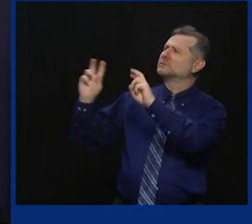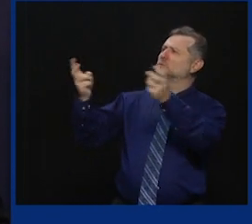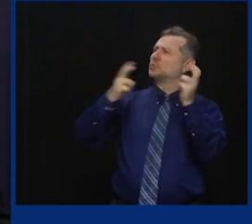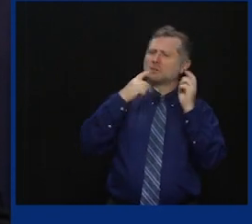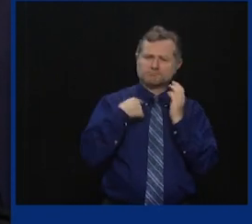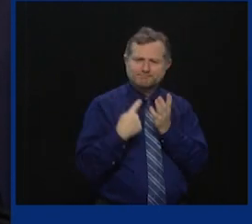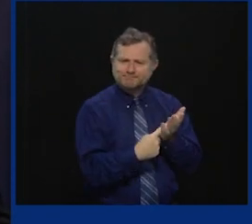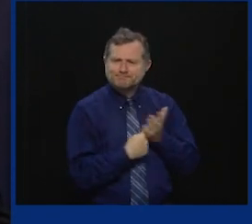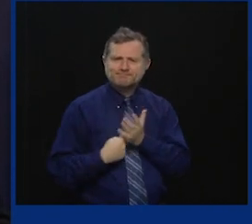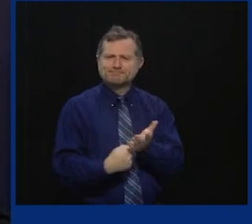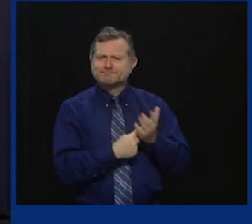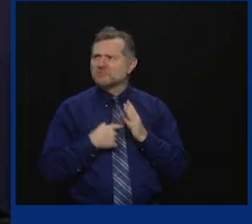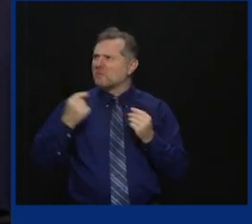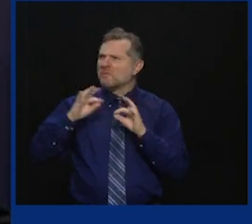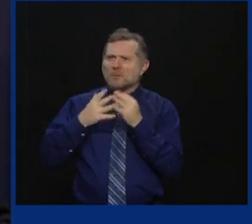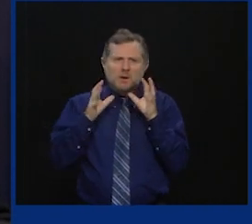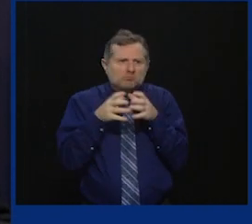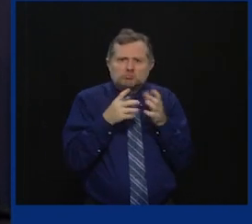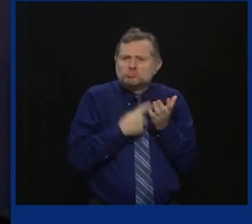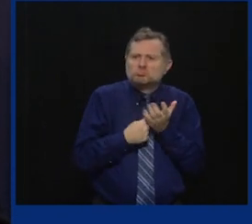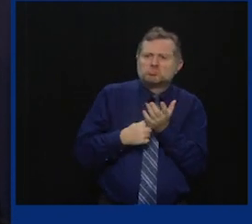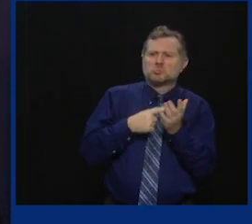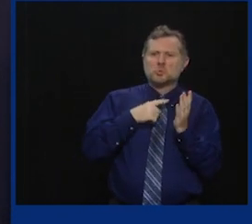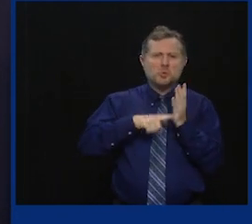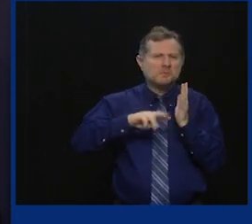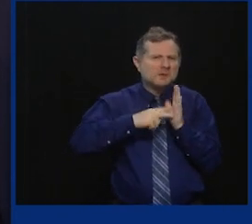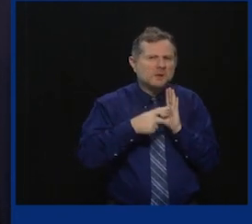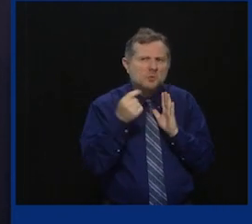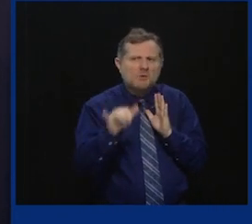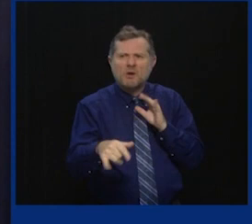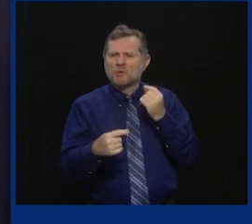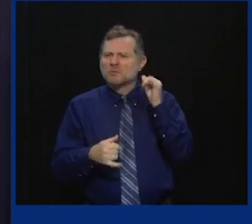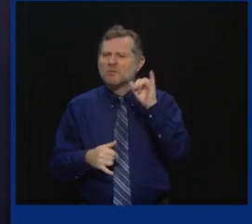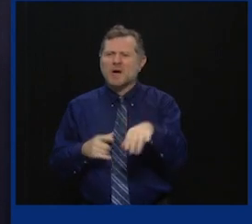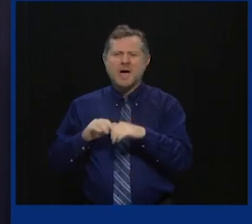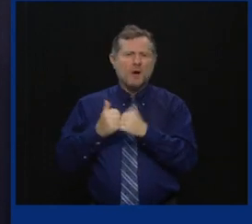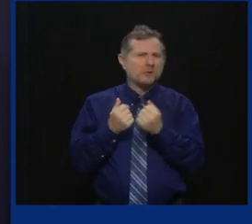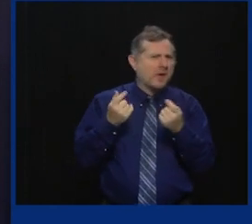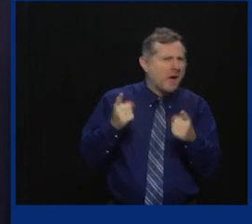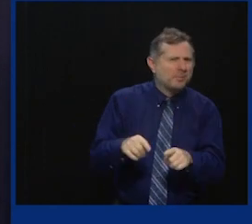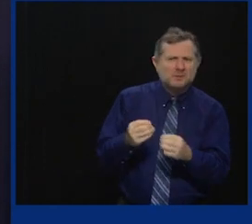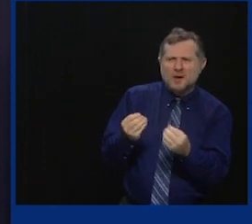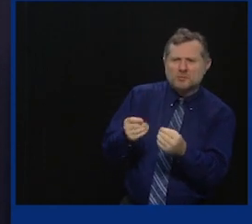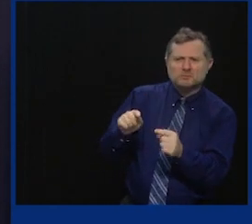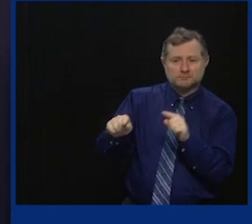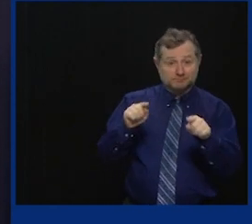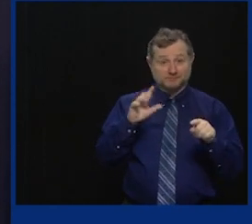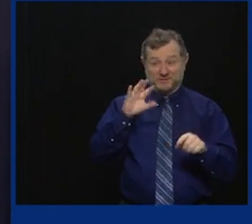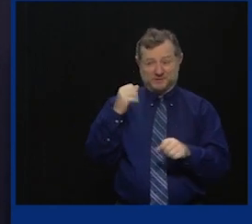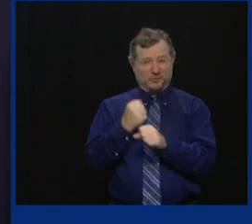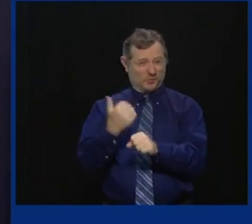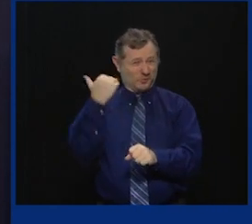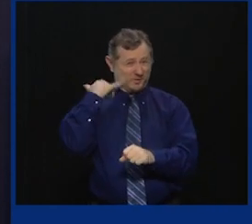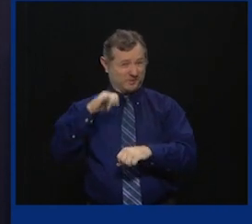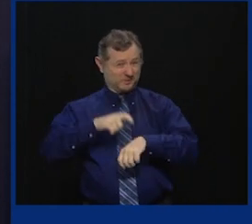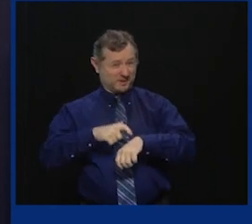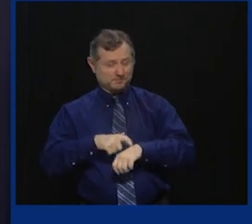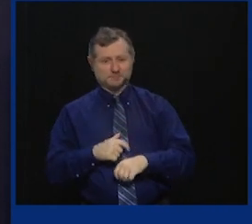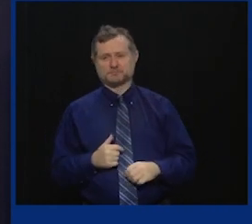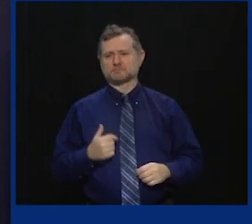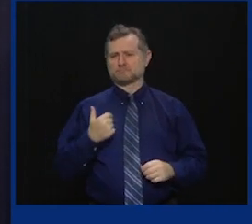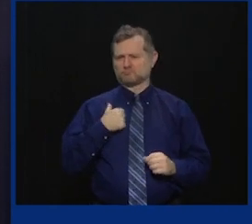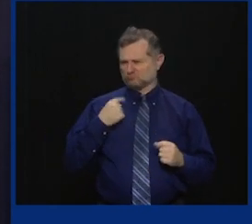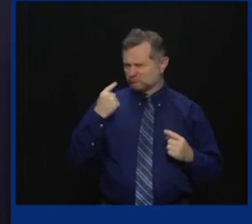and how this could have happened in that day and age 50 years ago. A lot of questions are raised. How did it happen? How did people